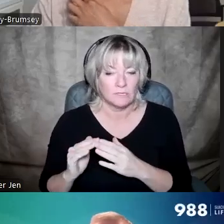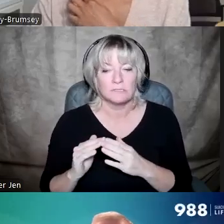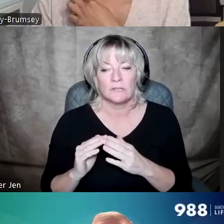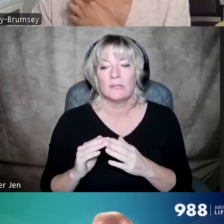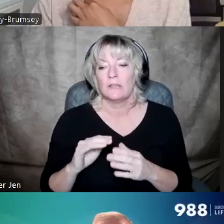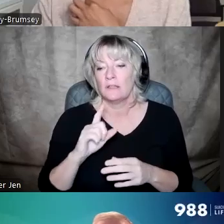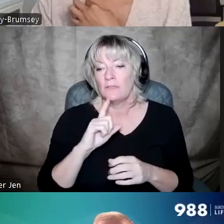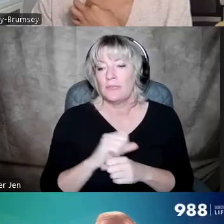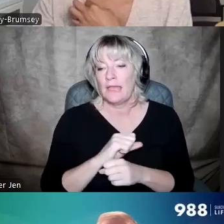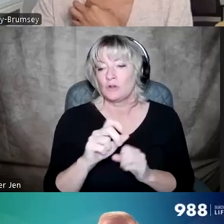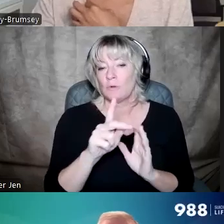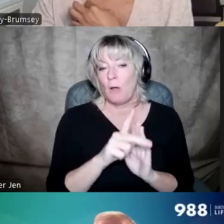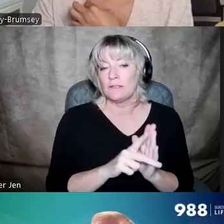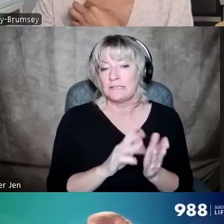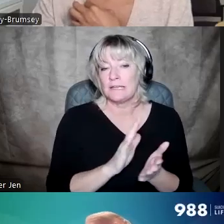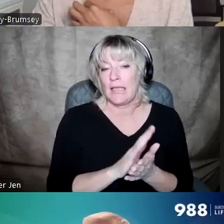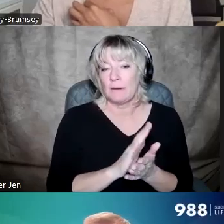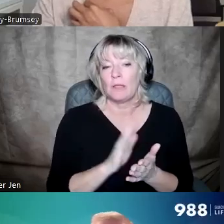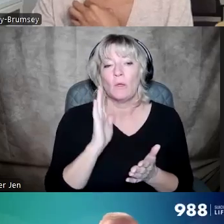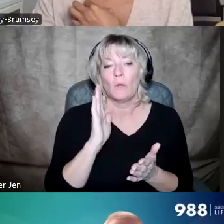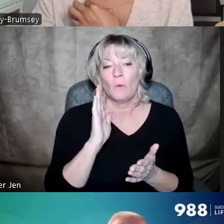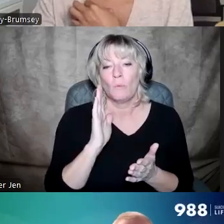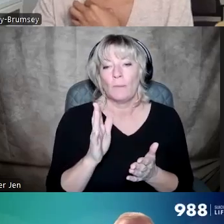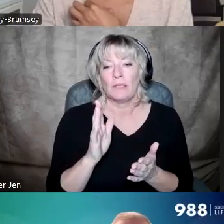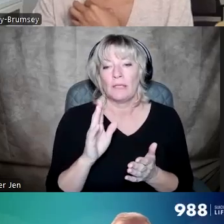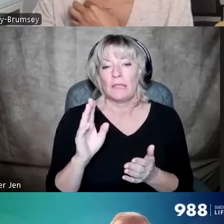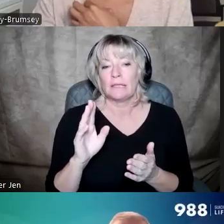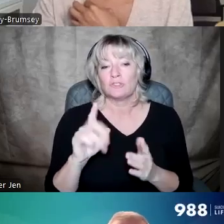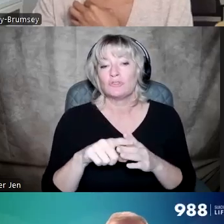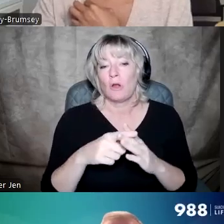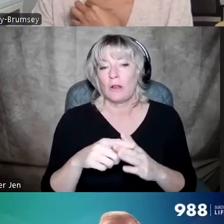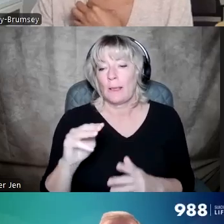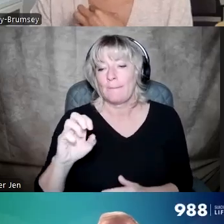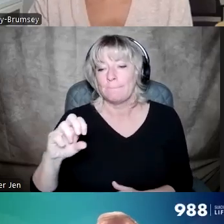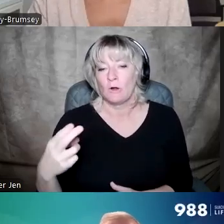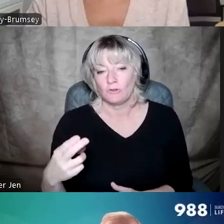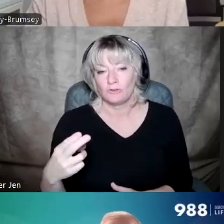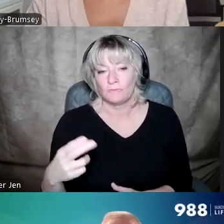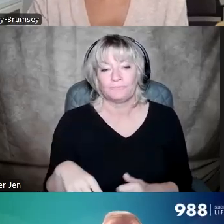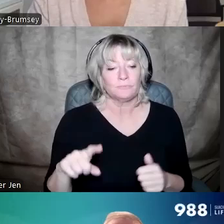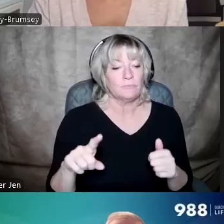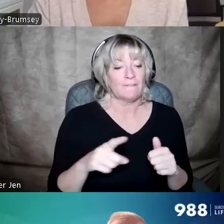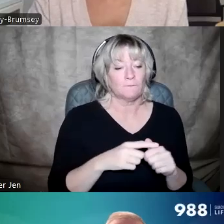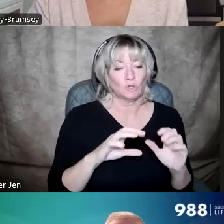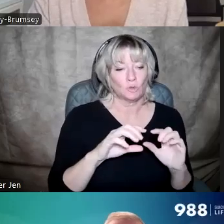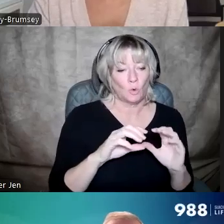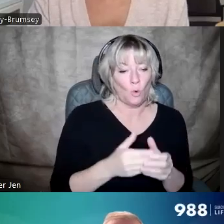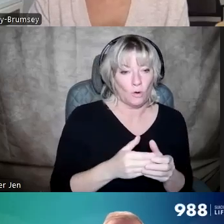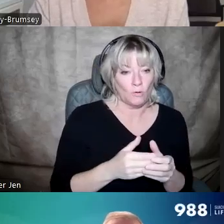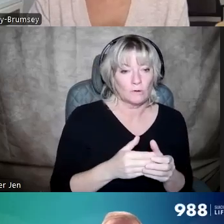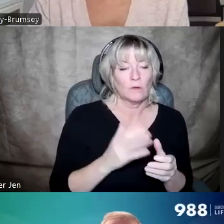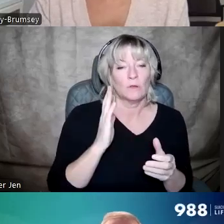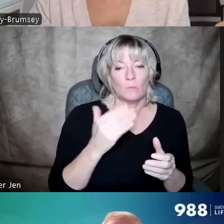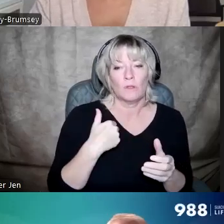actual Policy Academy will be held in New Orleans in March. And as with the first cohort, there'll be some